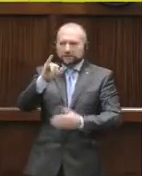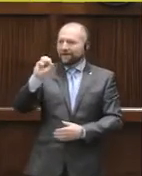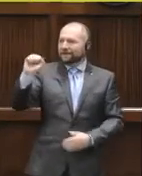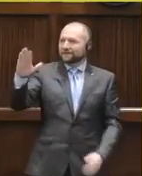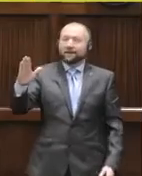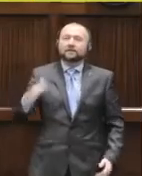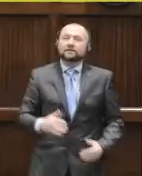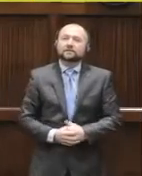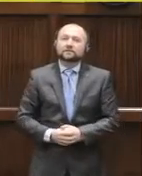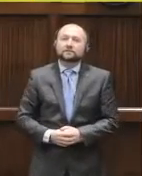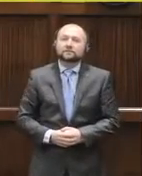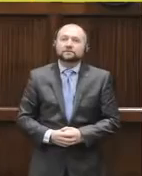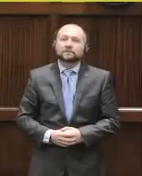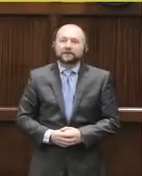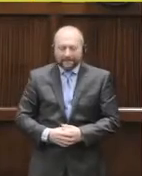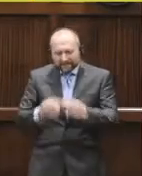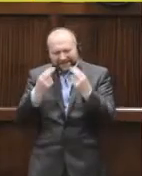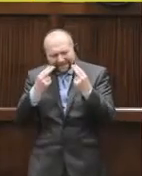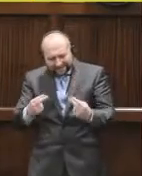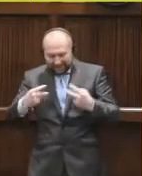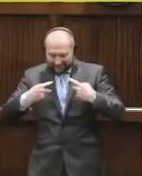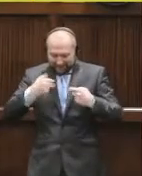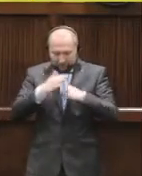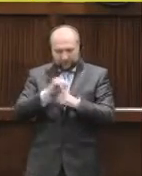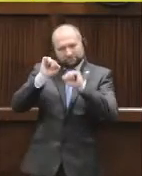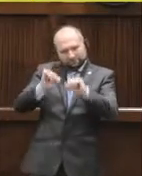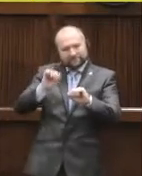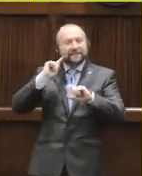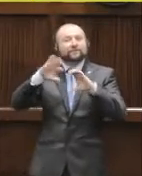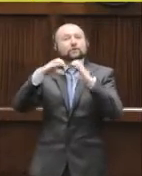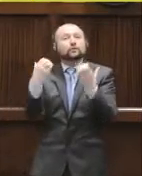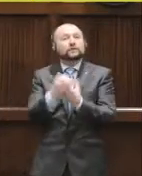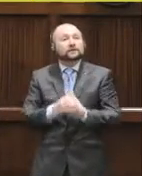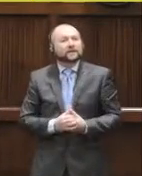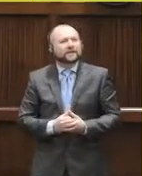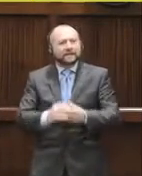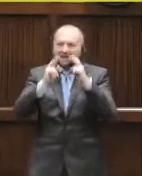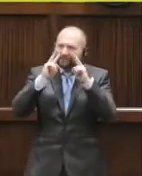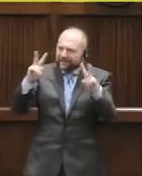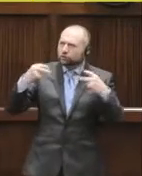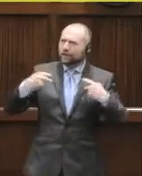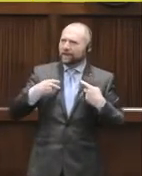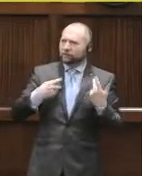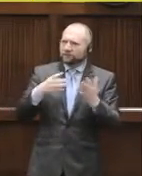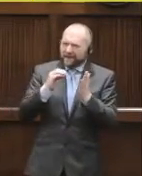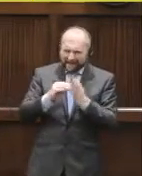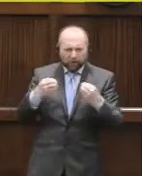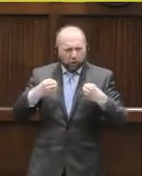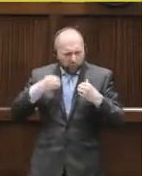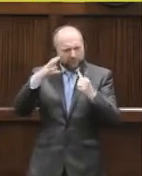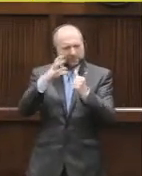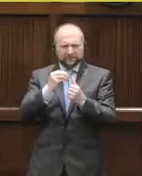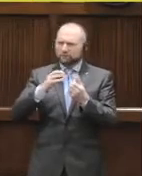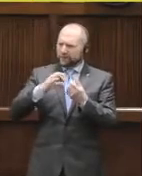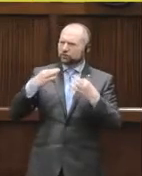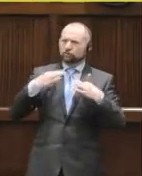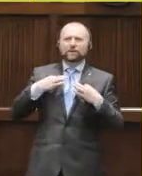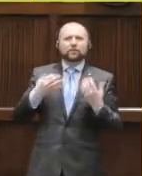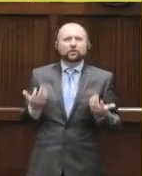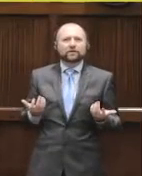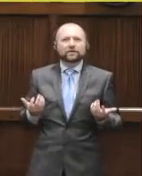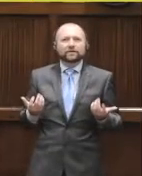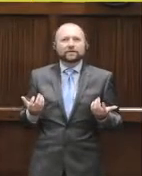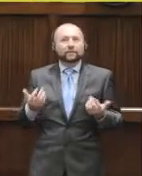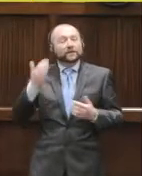Language. It is the native language of the deaf community, a visual language with its own unique grammar, and not only is